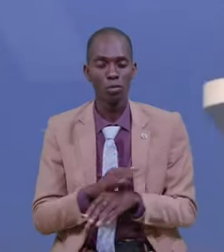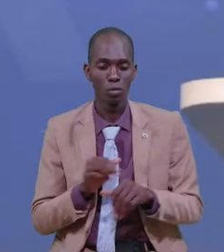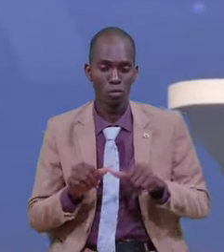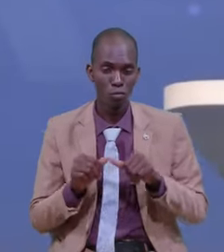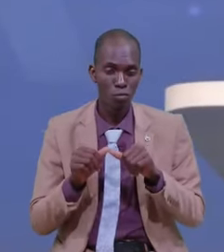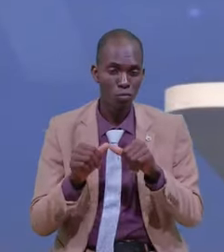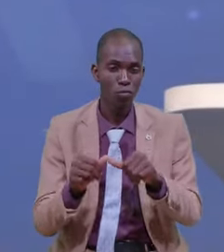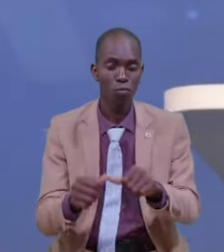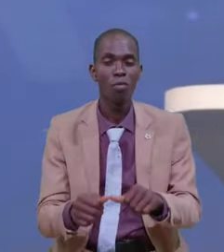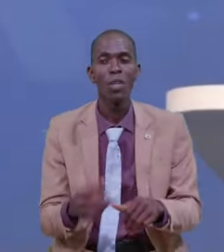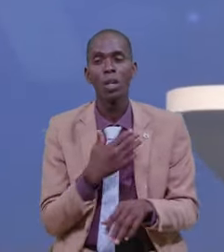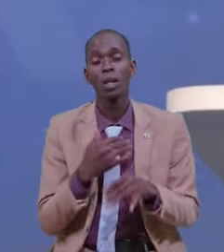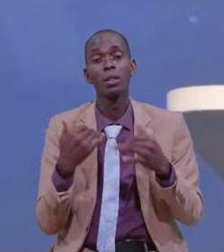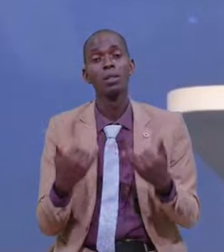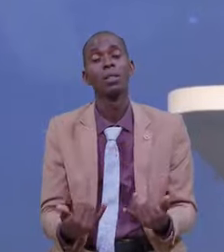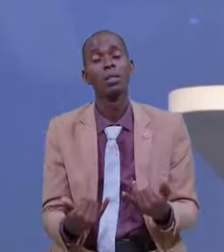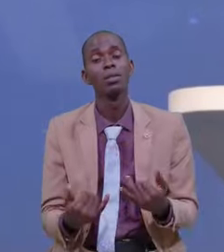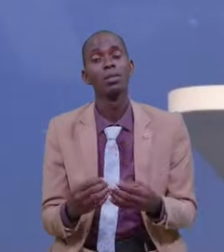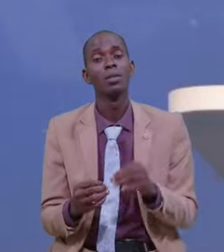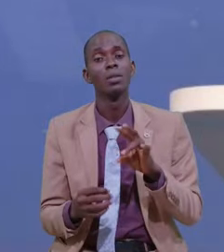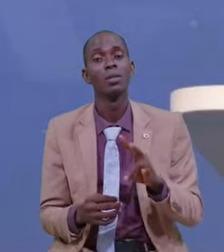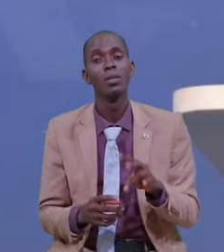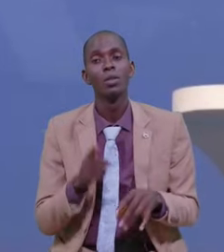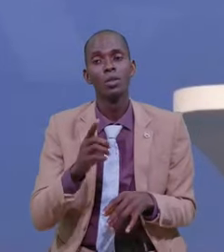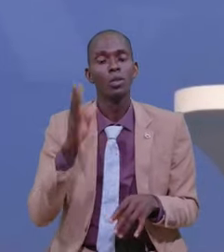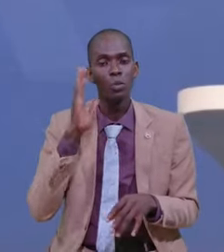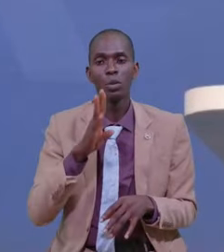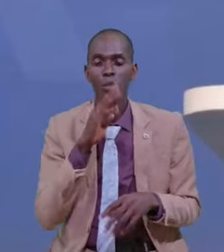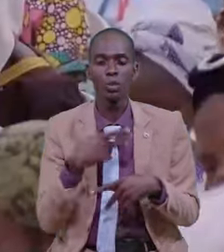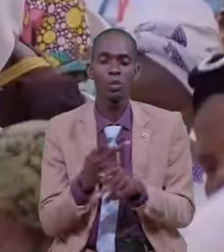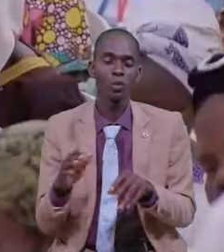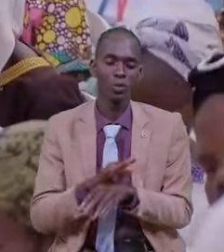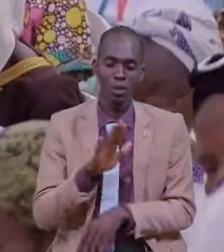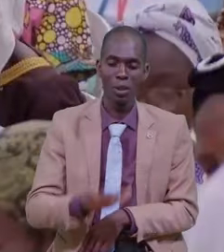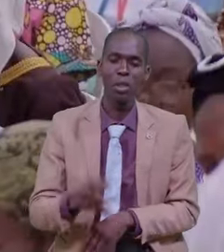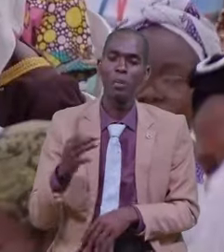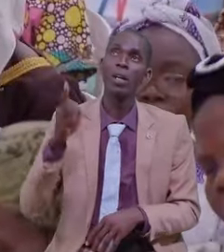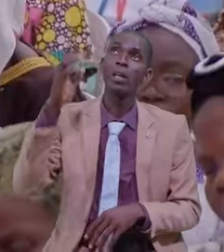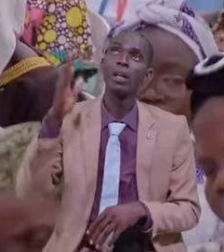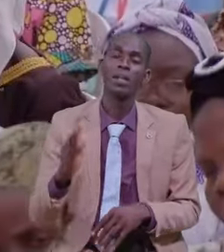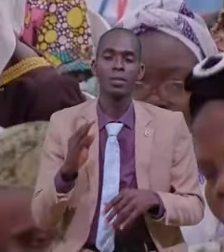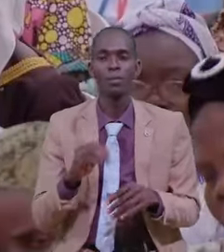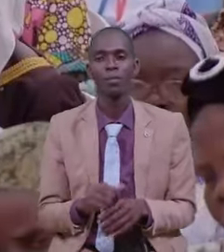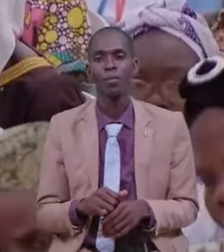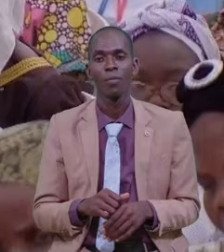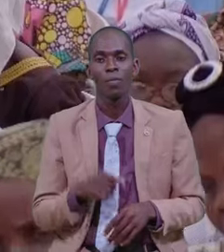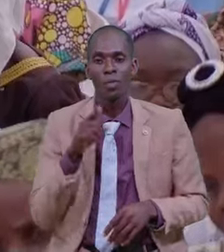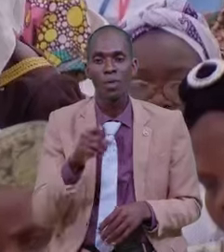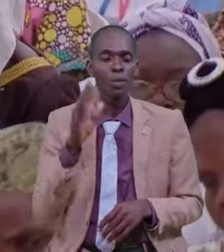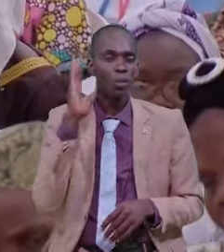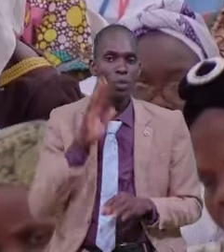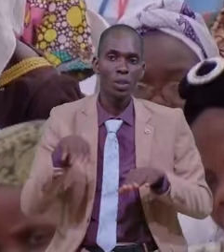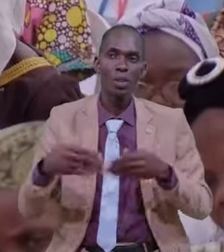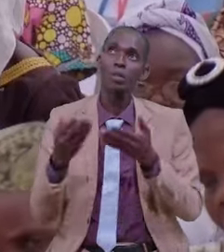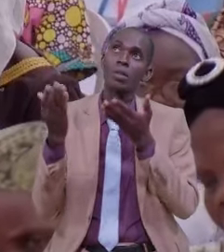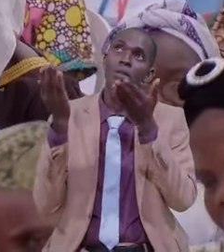now you'll be a productive child of God. You render service. You